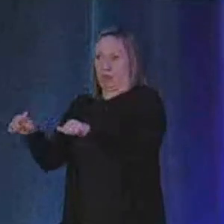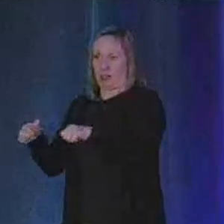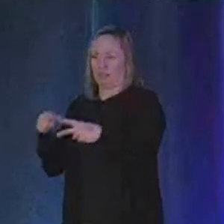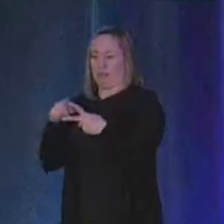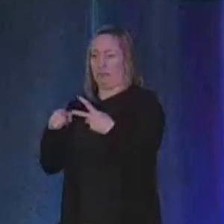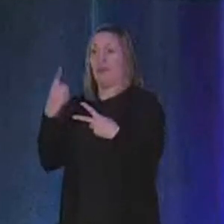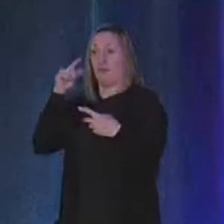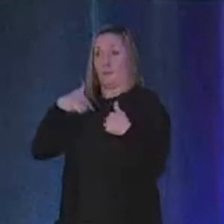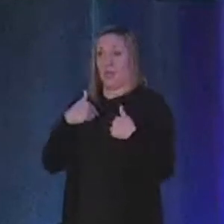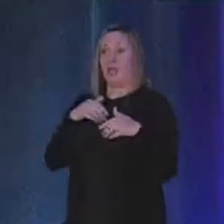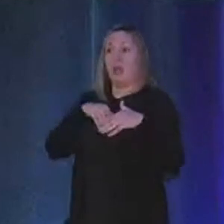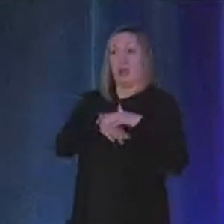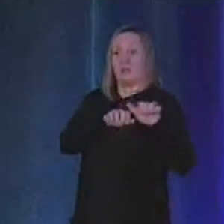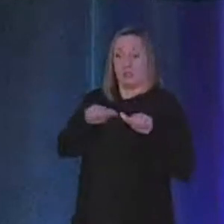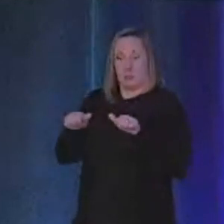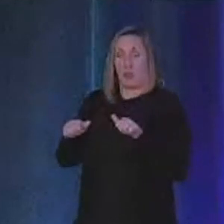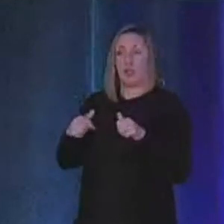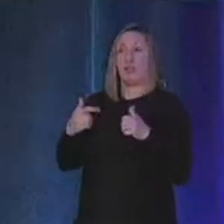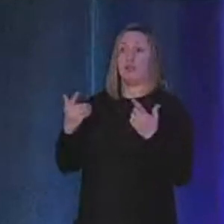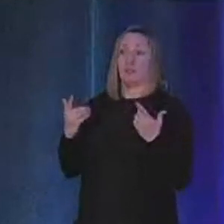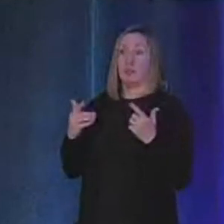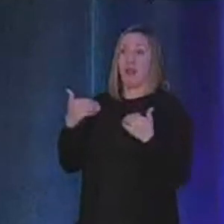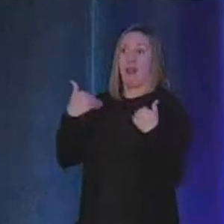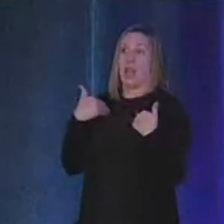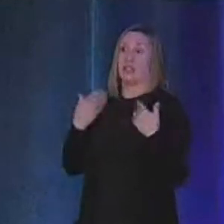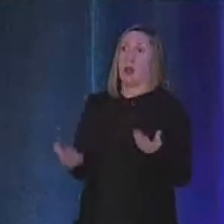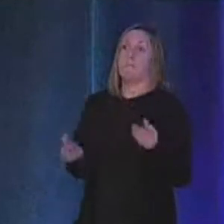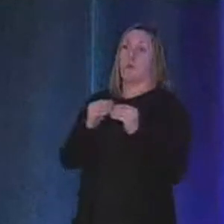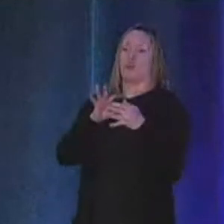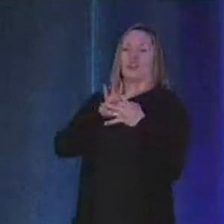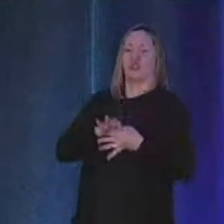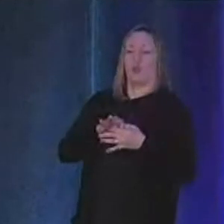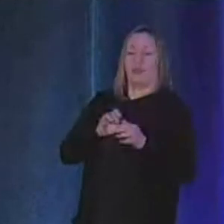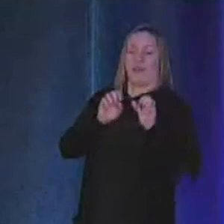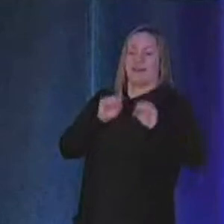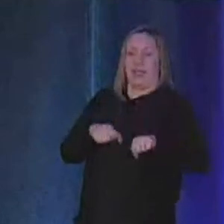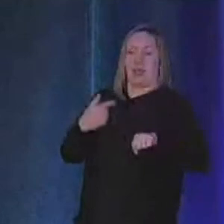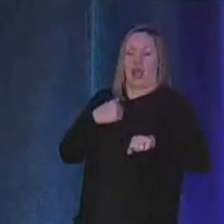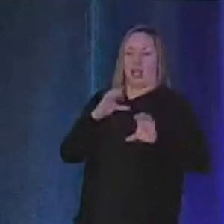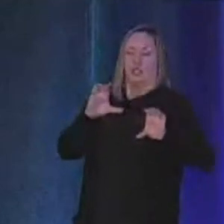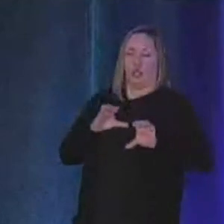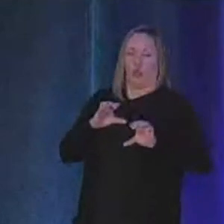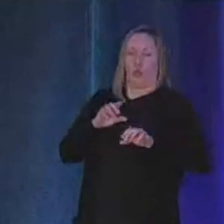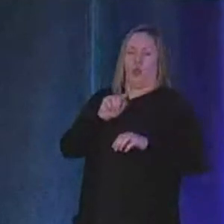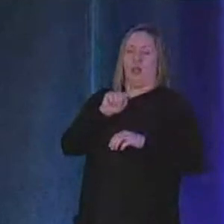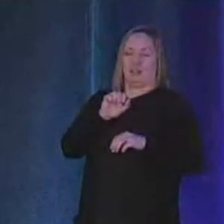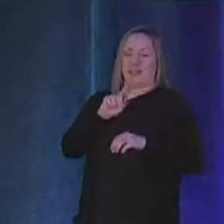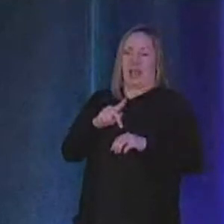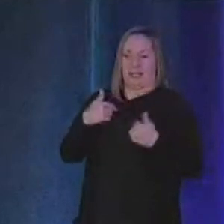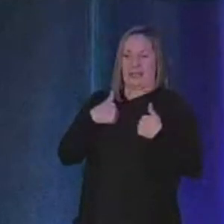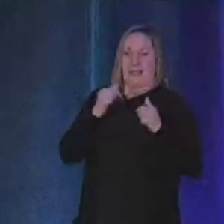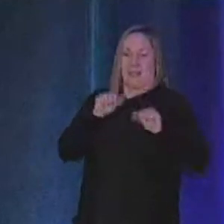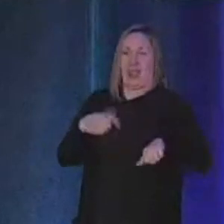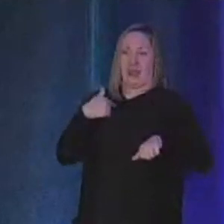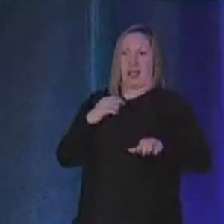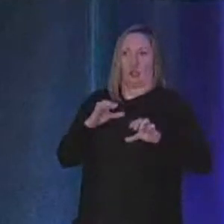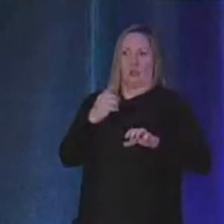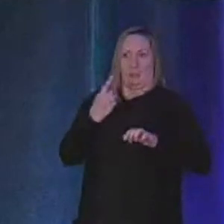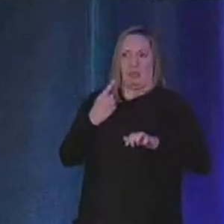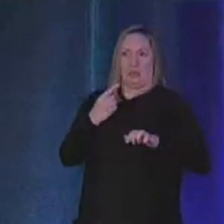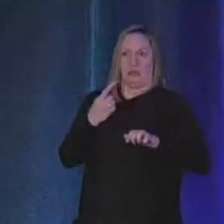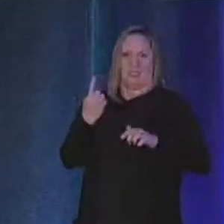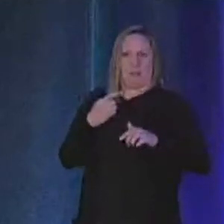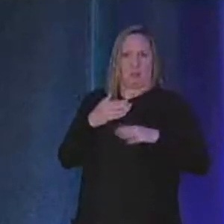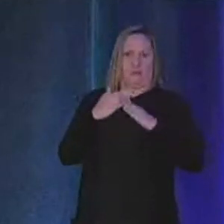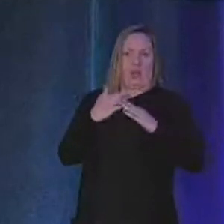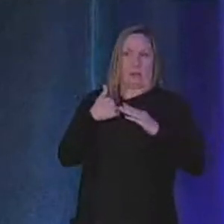For me, accessibility has more to do with, can I do a task? Can I technically do the task? Is there anything blocking me from just